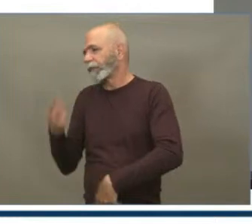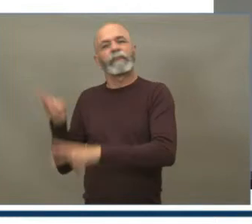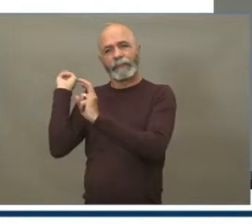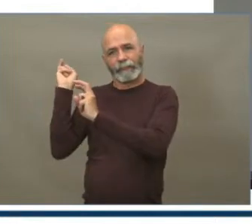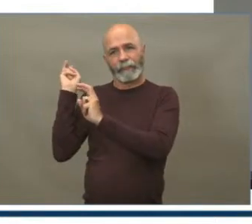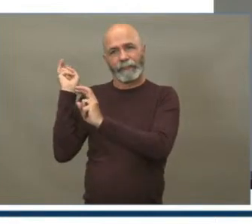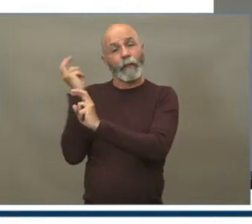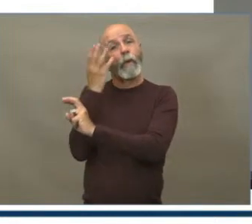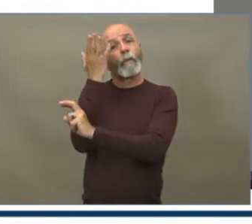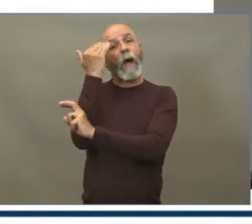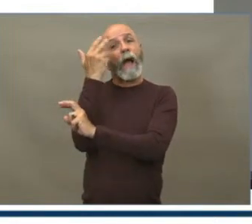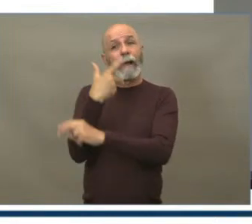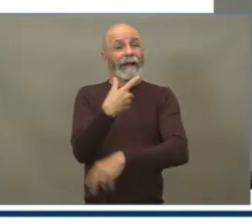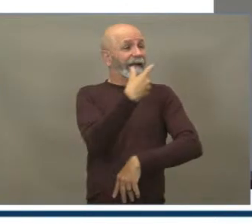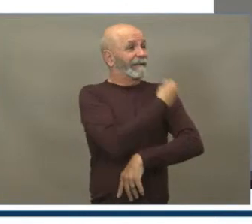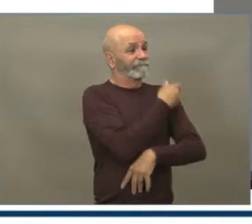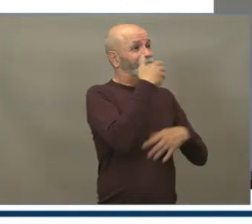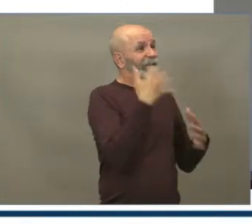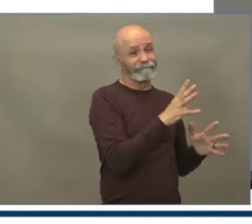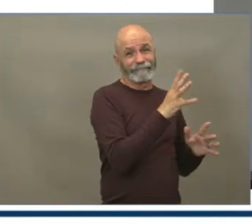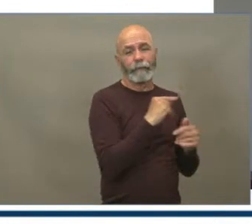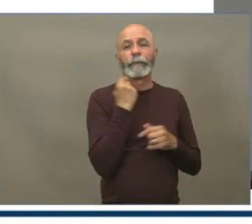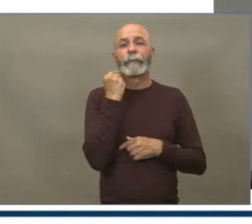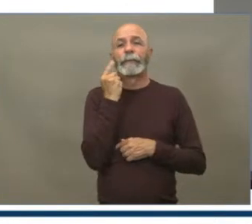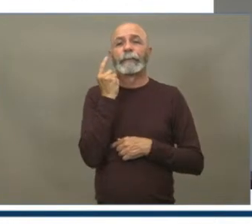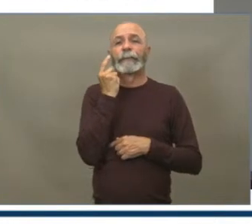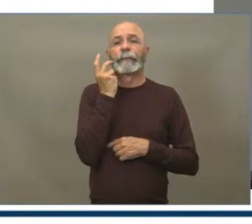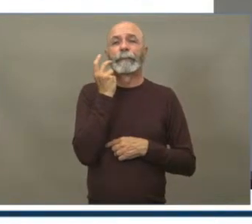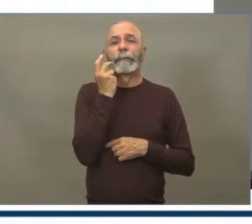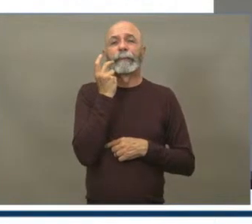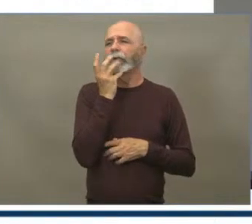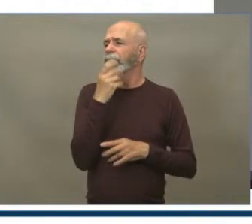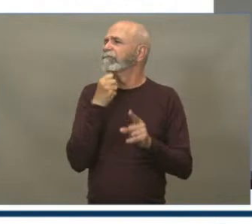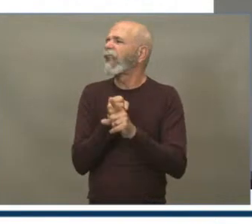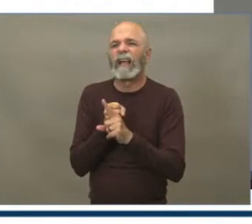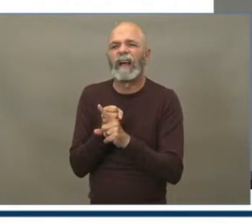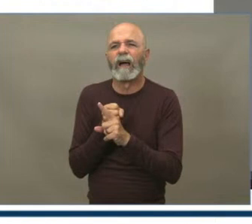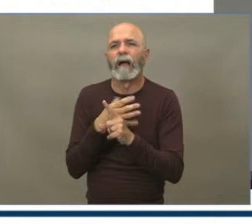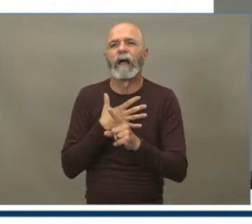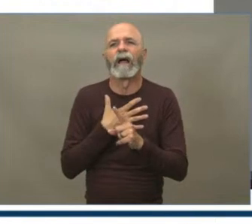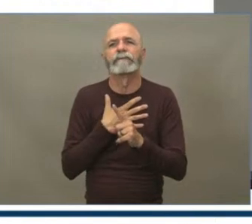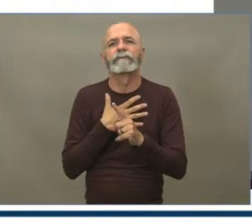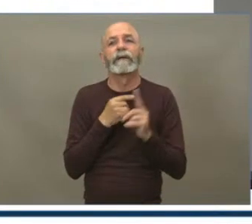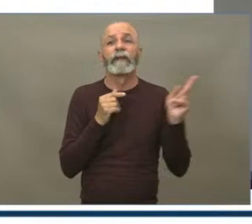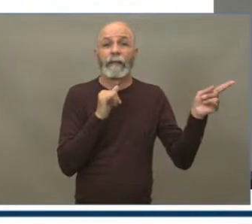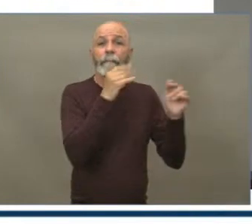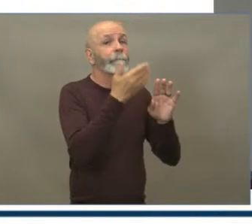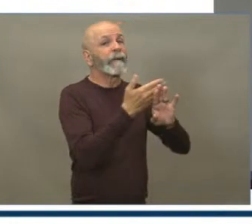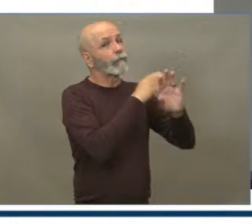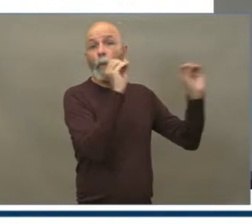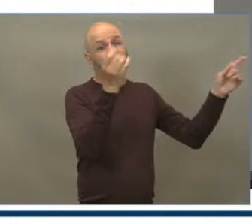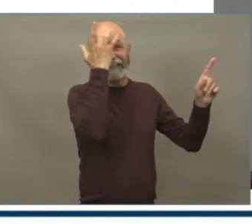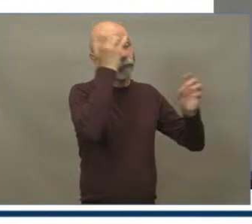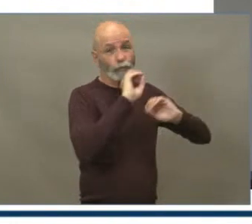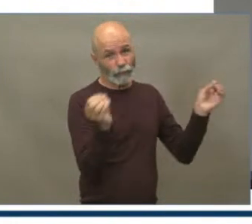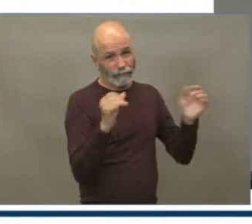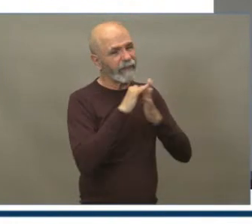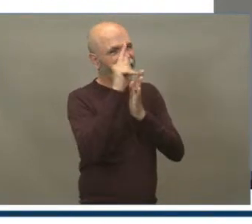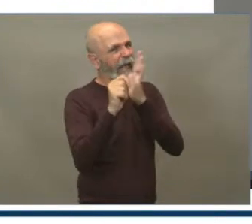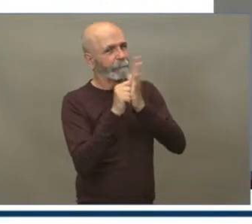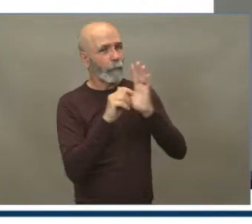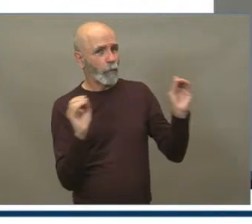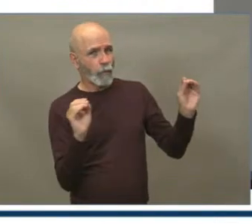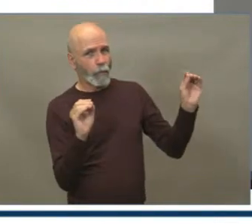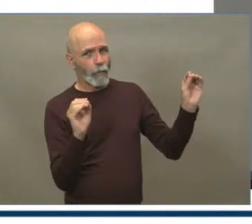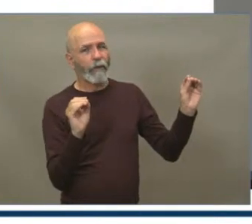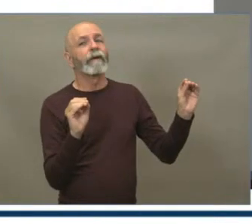getting vaccinated, which means they were exposed either before they got vaccinated or shortly after getting vaccinated.